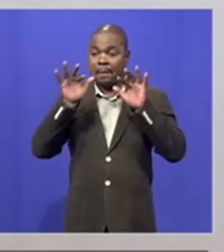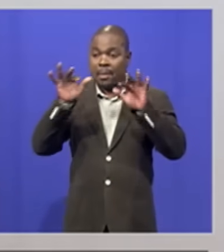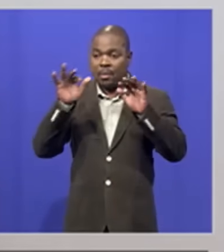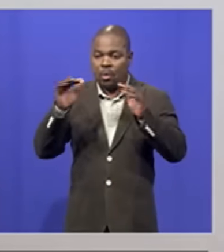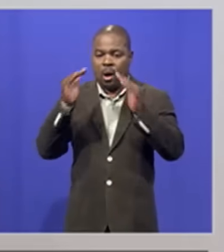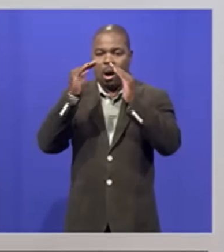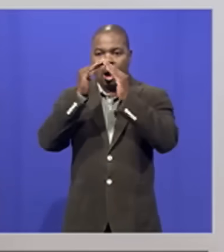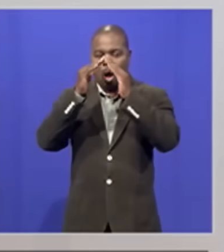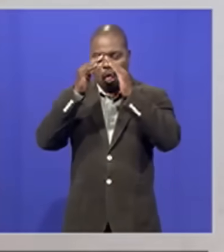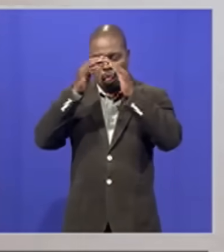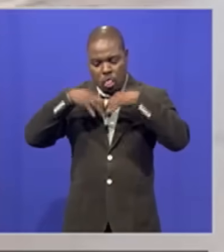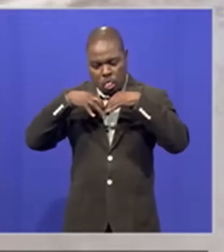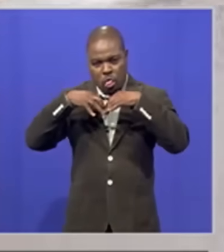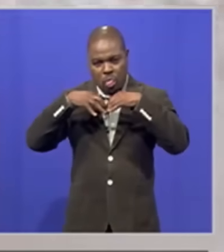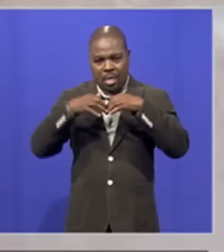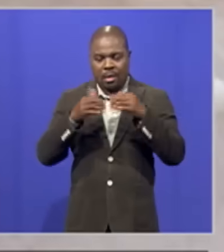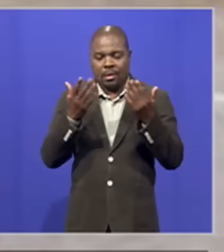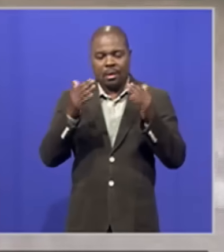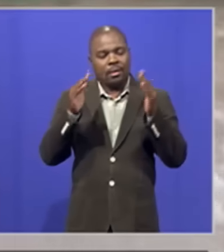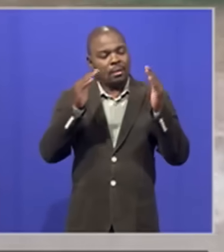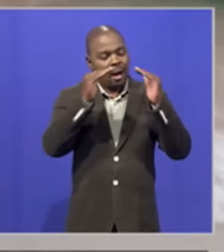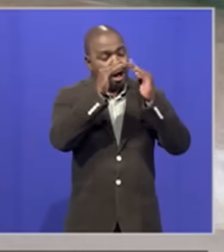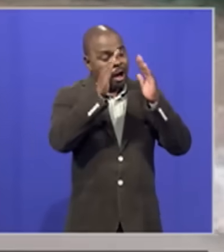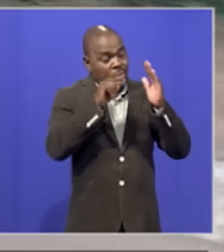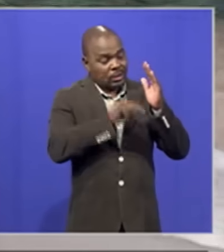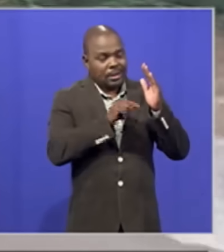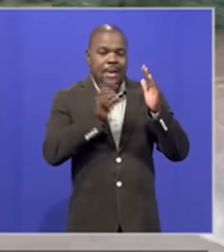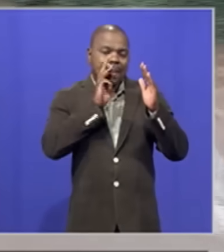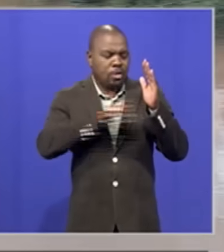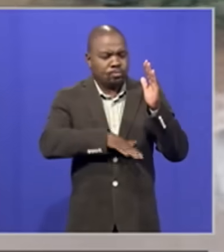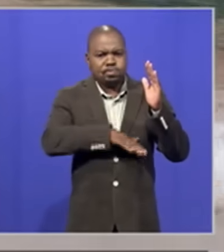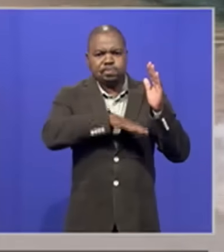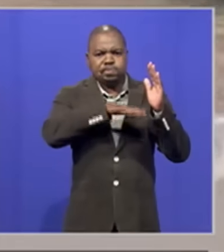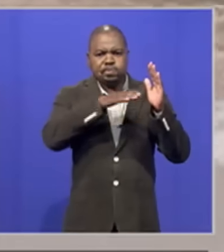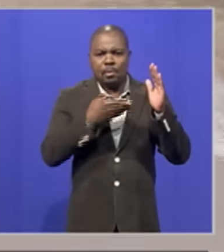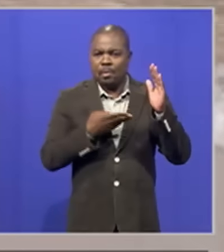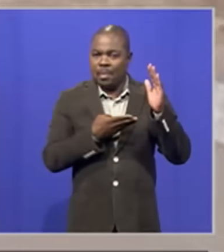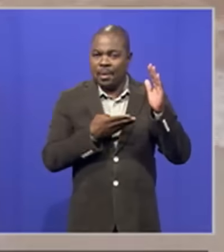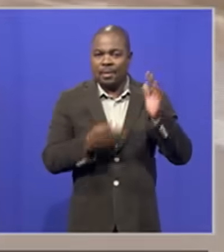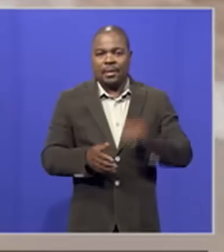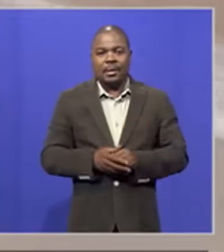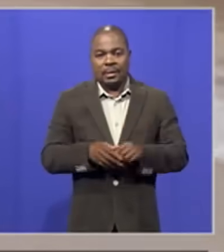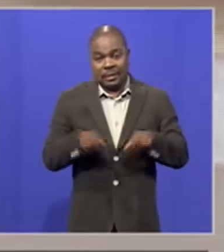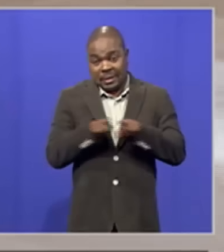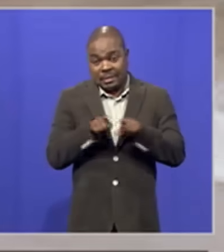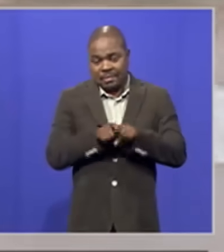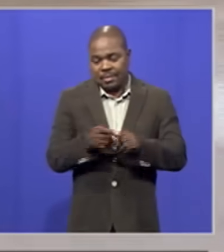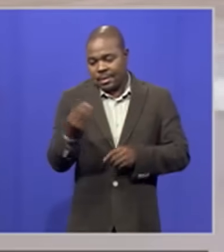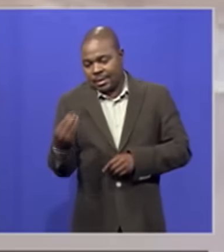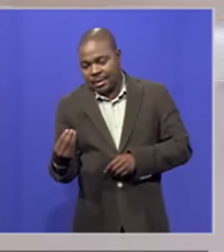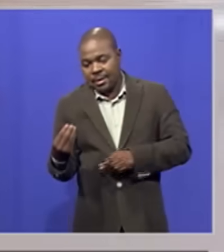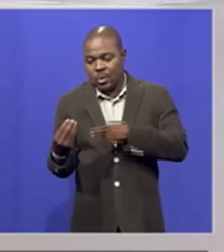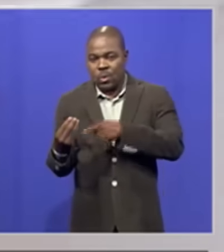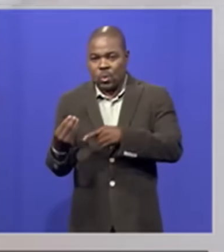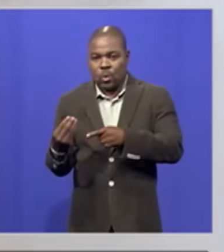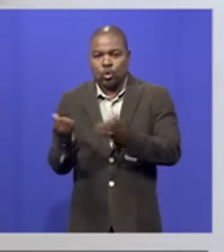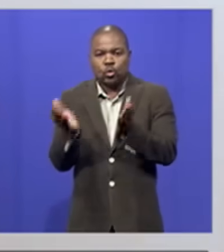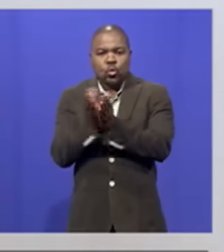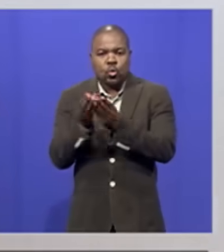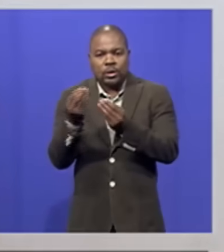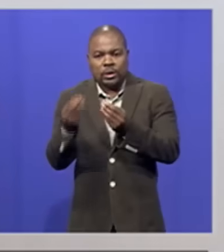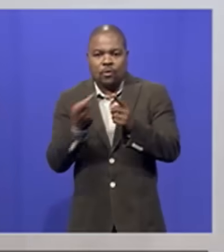le mantlo di metsi a tsene ka mantlong ene re sa le jwalo re lebile le seemo sa gore ngwana o wa sekolo